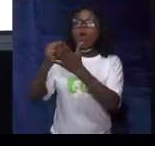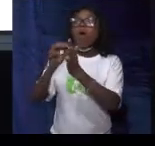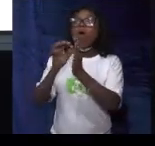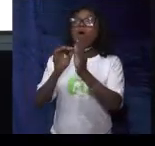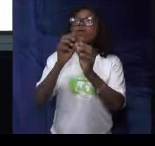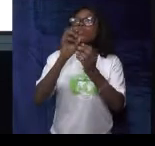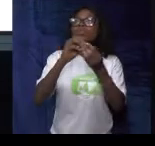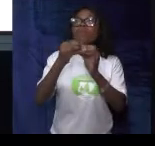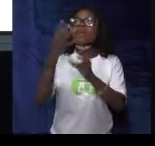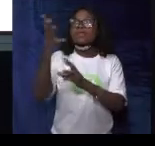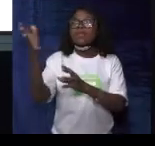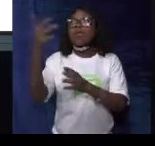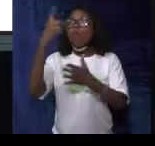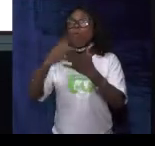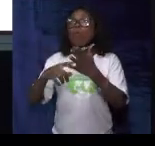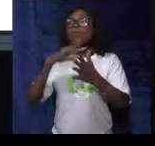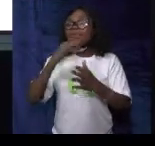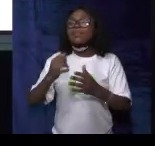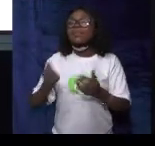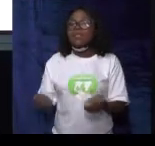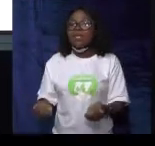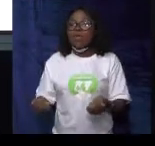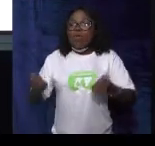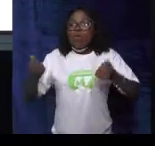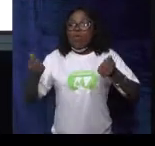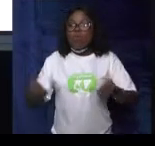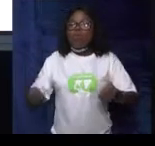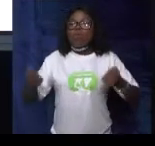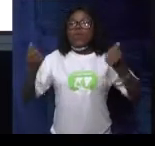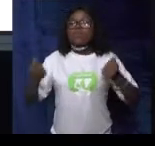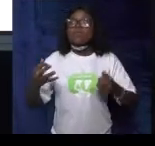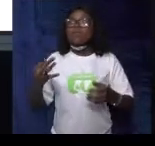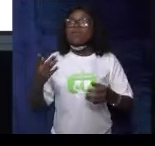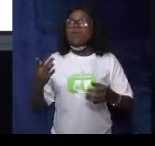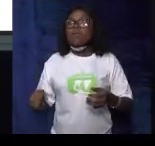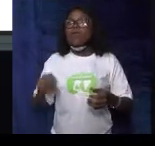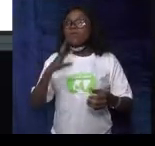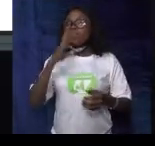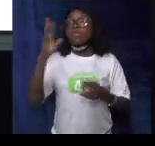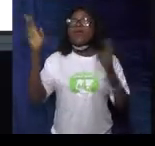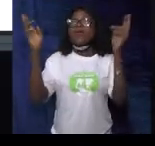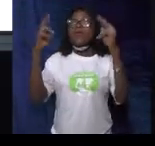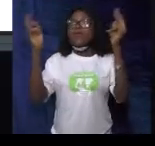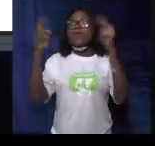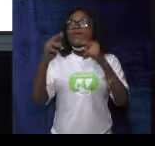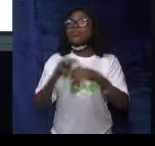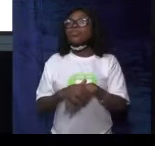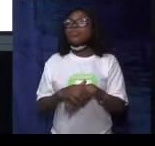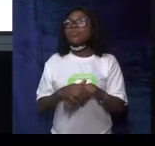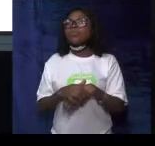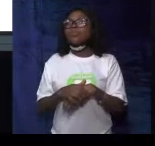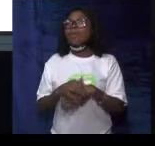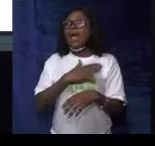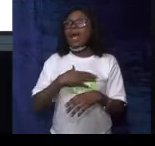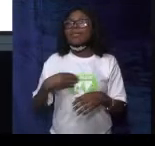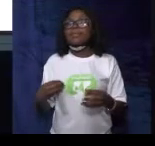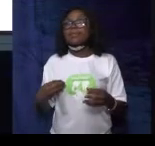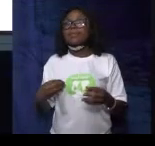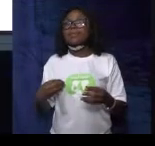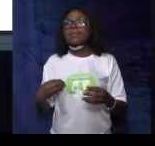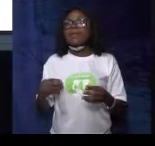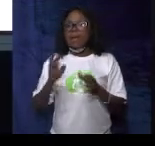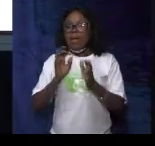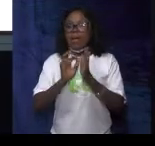47.4 kilograms, 36.2 kilograms. What is the weight range? You're still to find the range. So just look for the highest, and look for